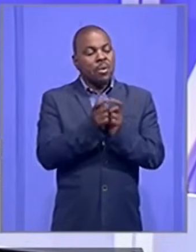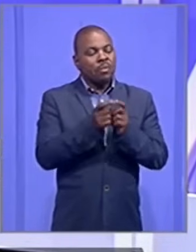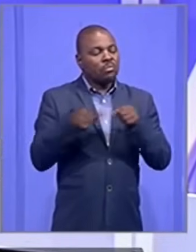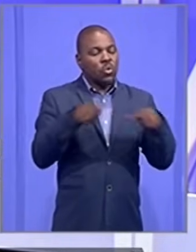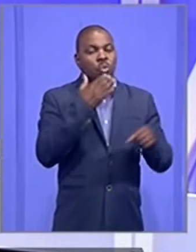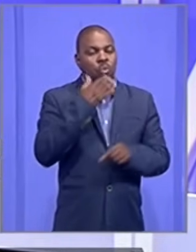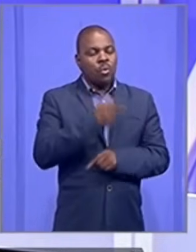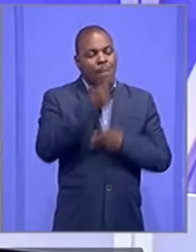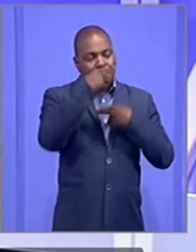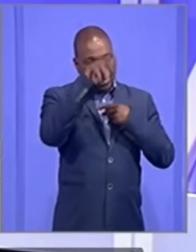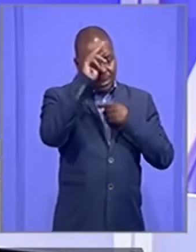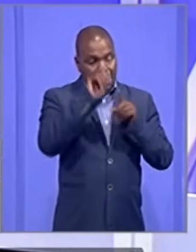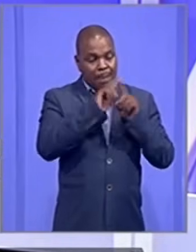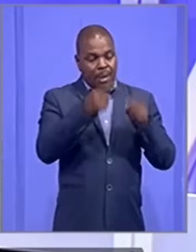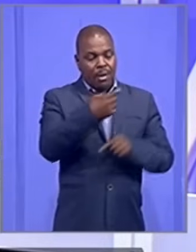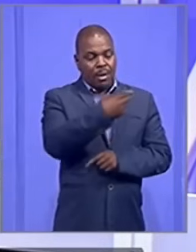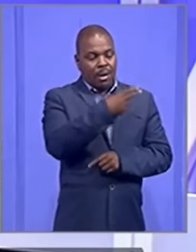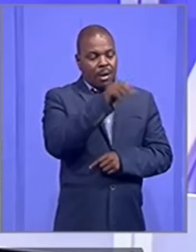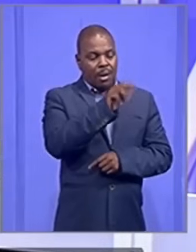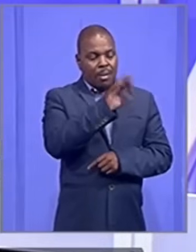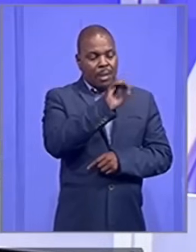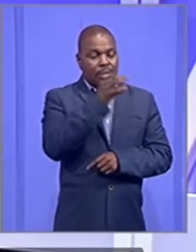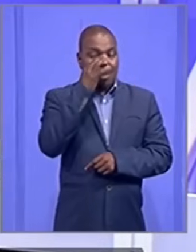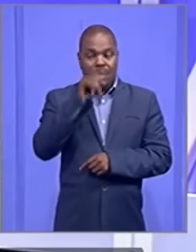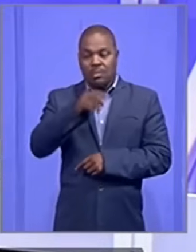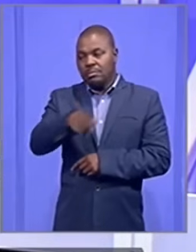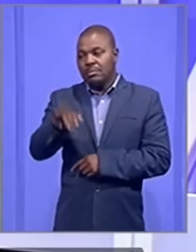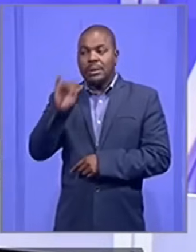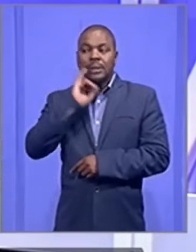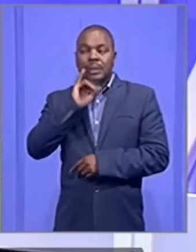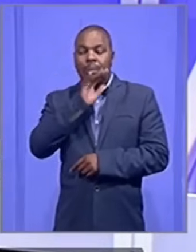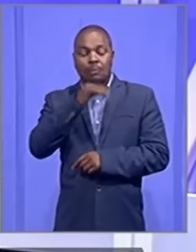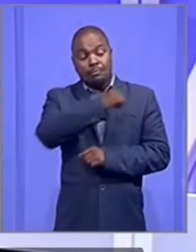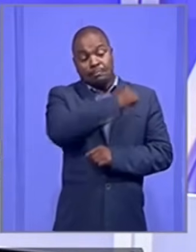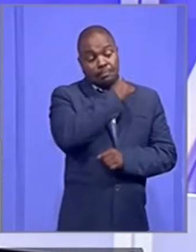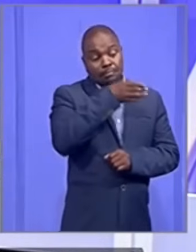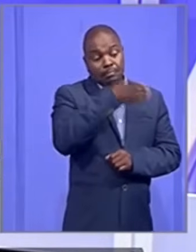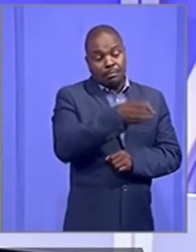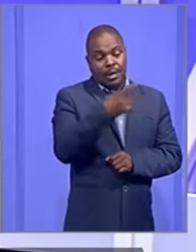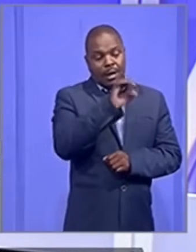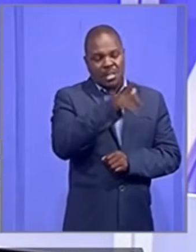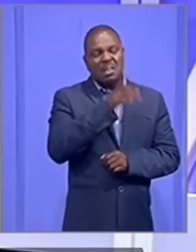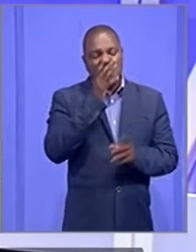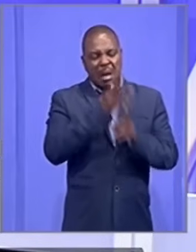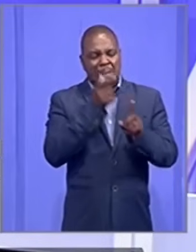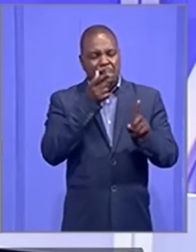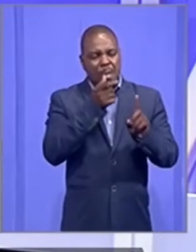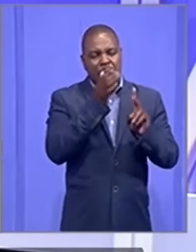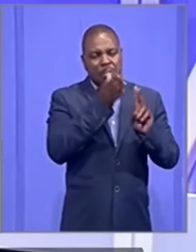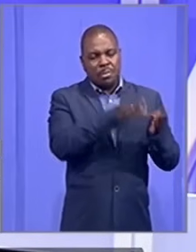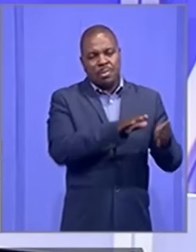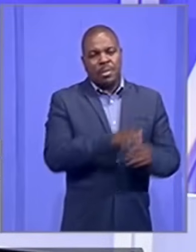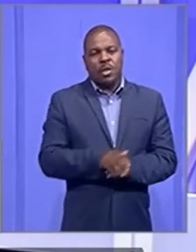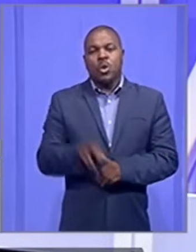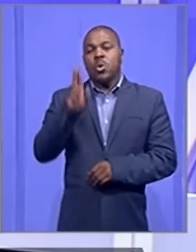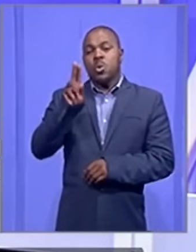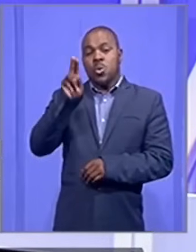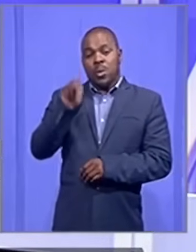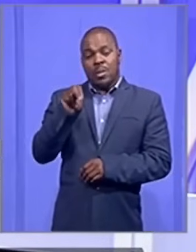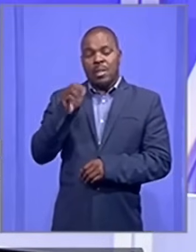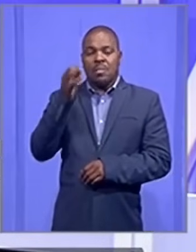se tšušetša go bolaya maIsraele ao a swerwego bothupša ka Gaza. Mokgatlo wa ditšhaba kopano o re badudi ba